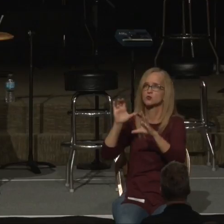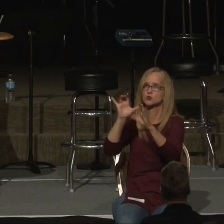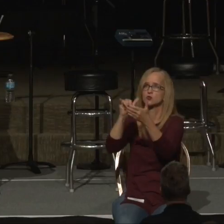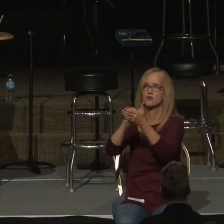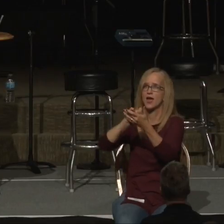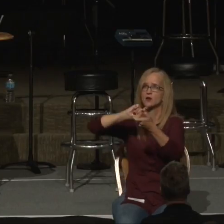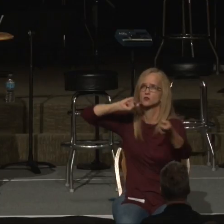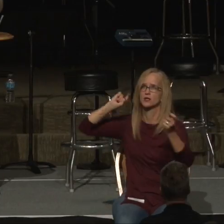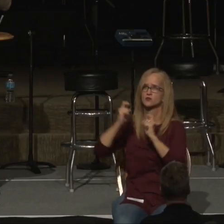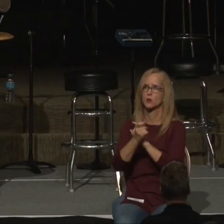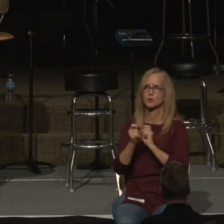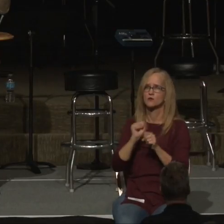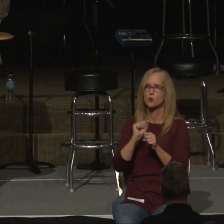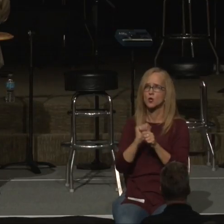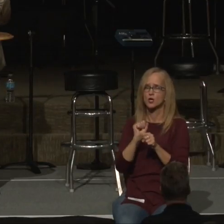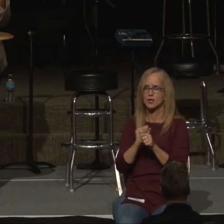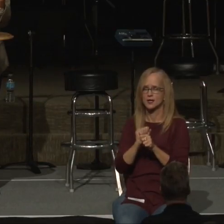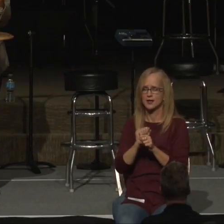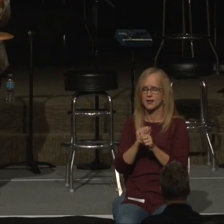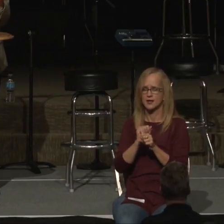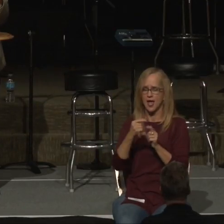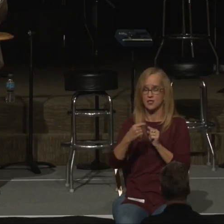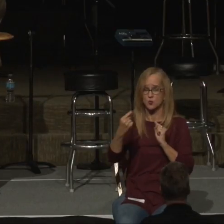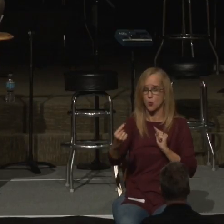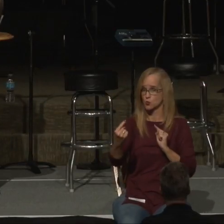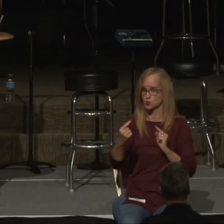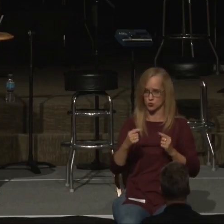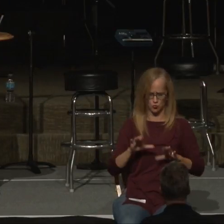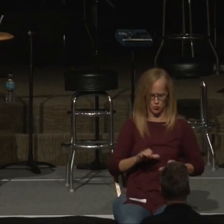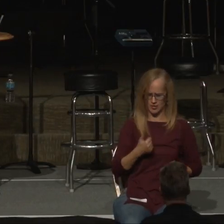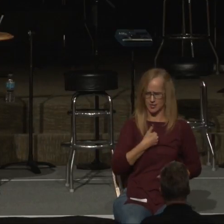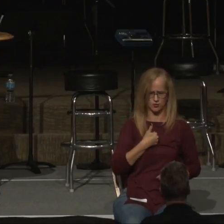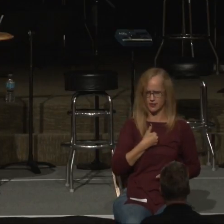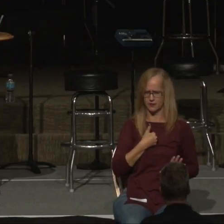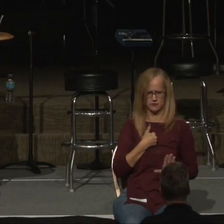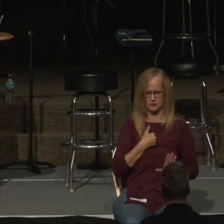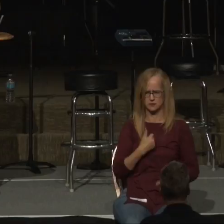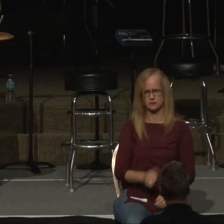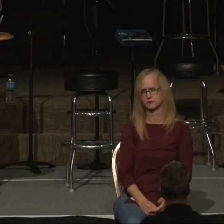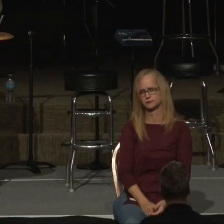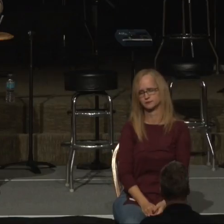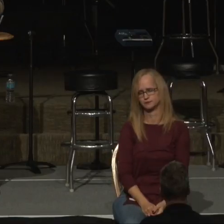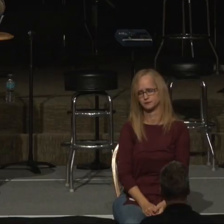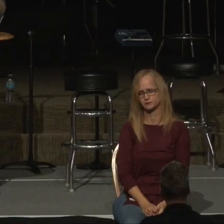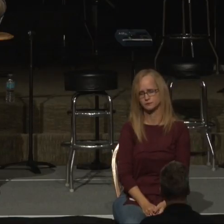that transformative work as opposed to trying to do it ourselves.